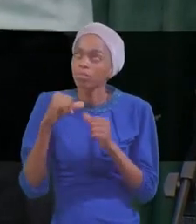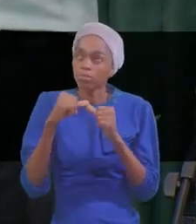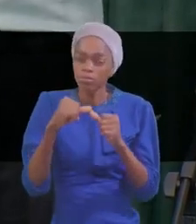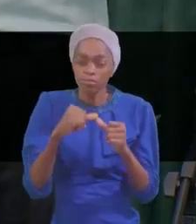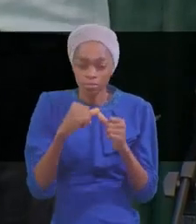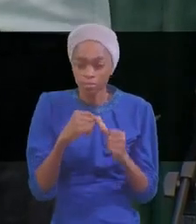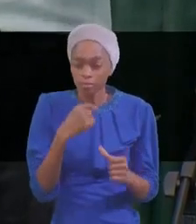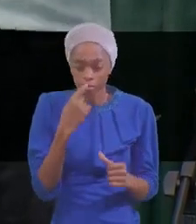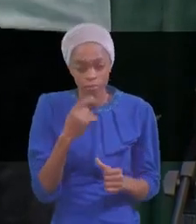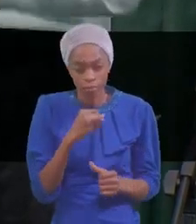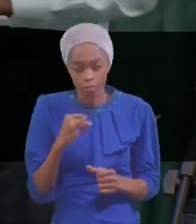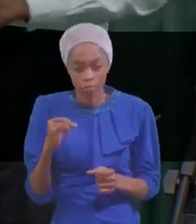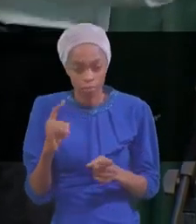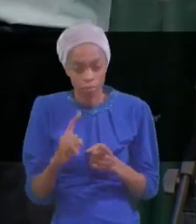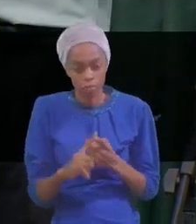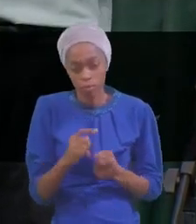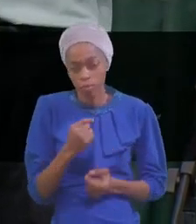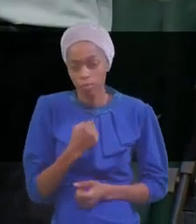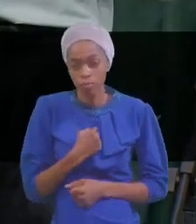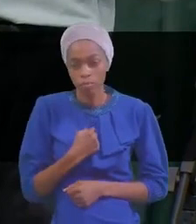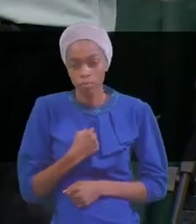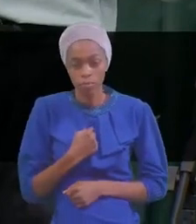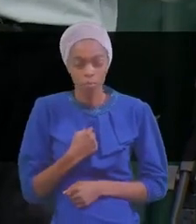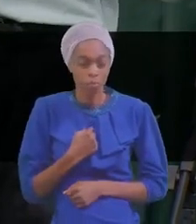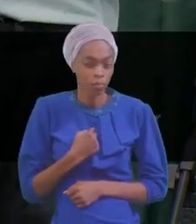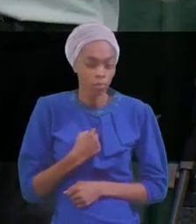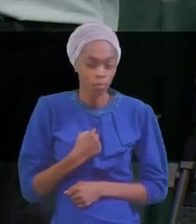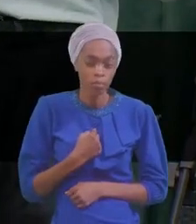he kept saying to me.